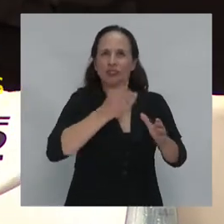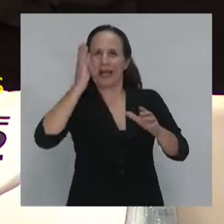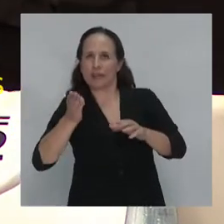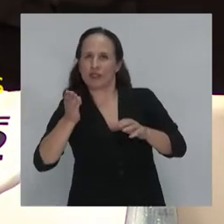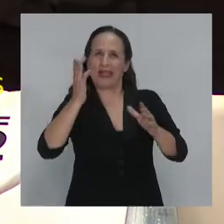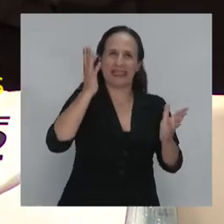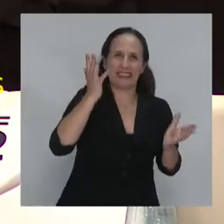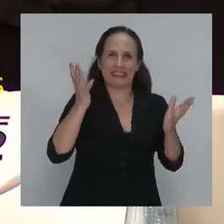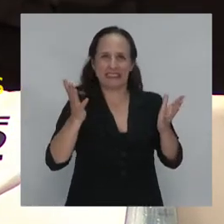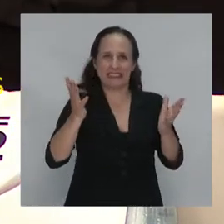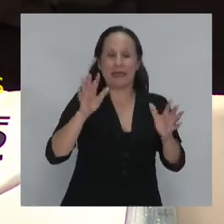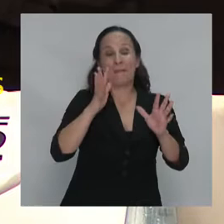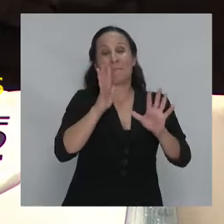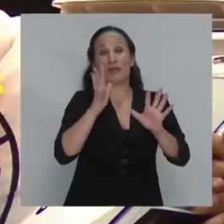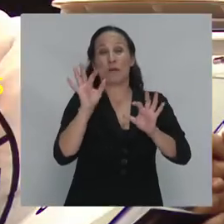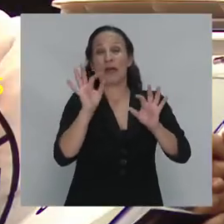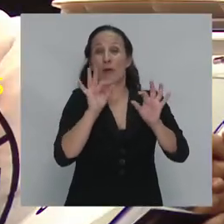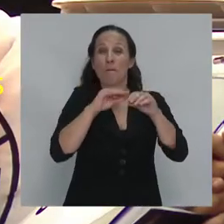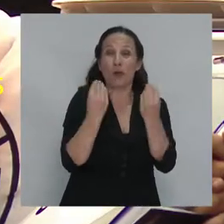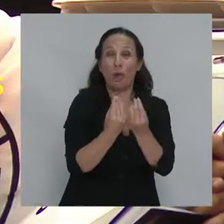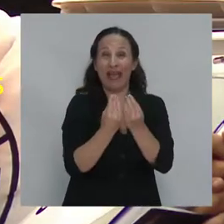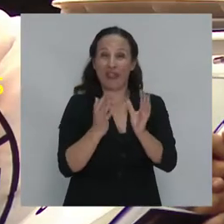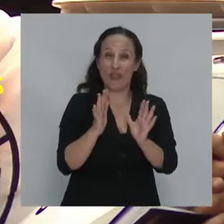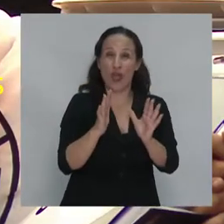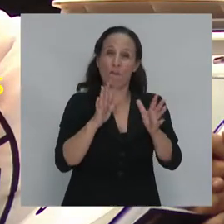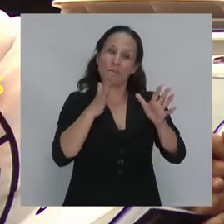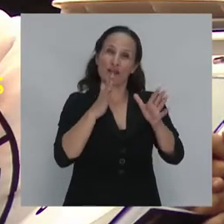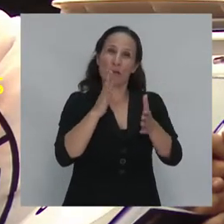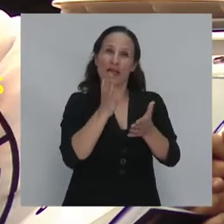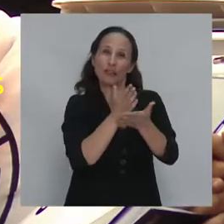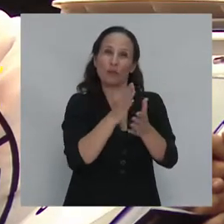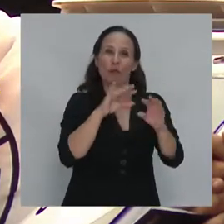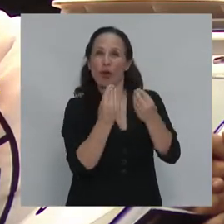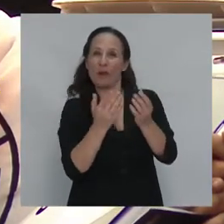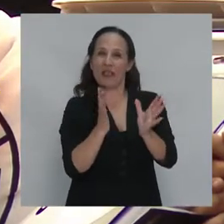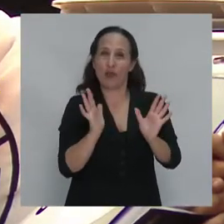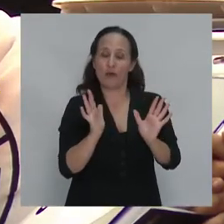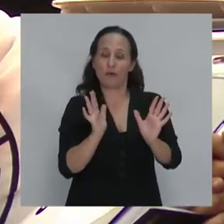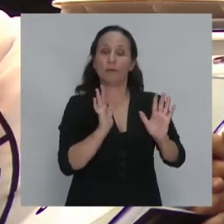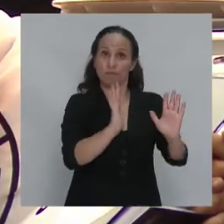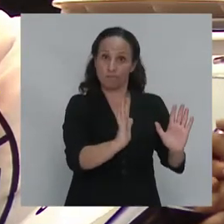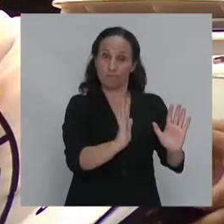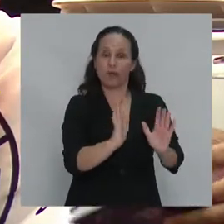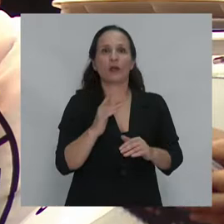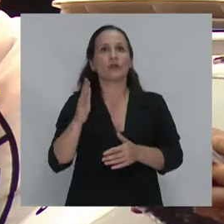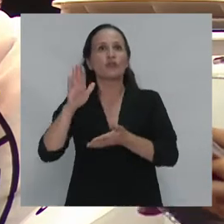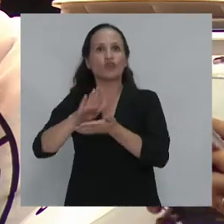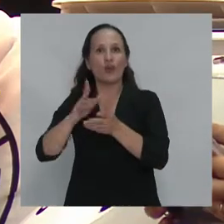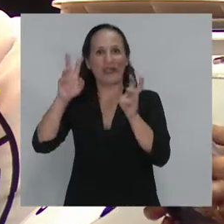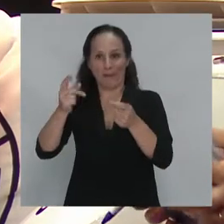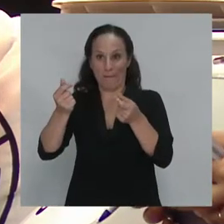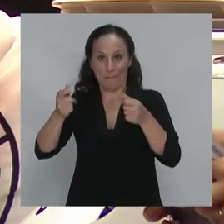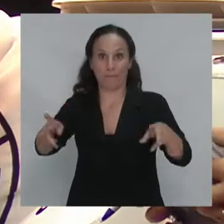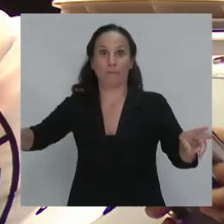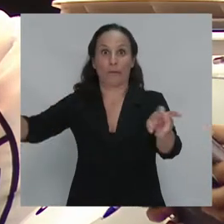however when we look at income we see in the capitalist economy two different types of distribution and we see it